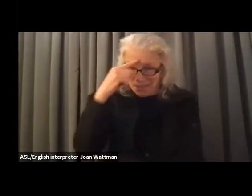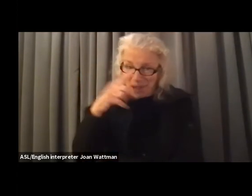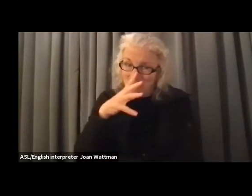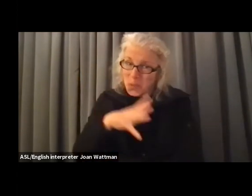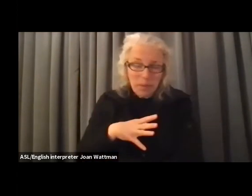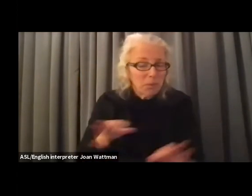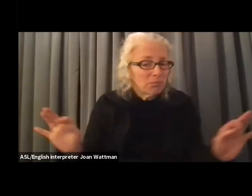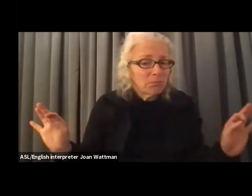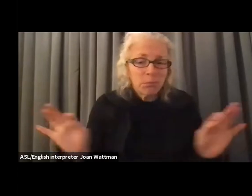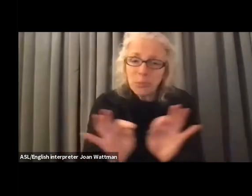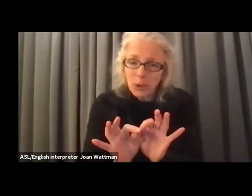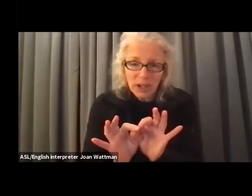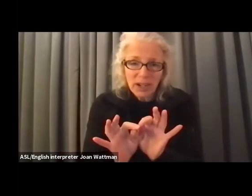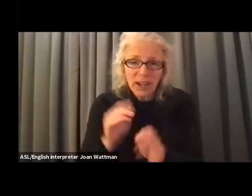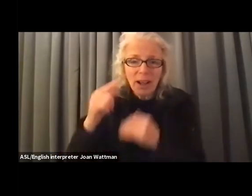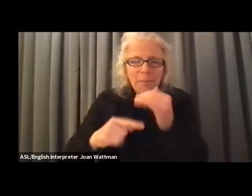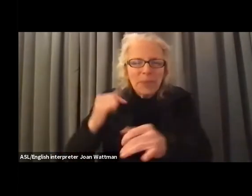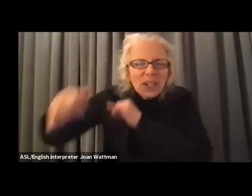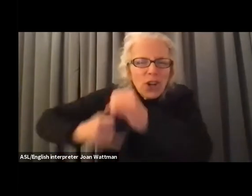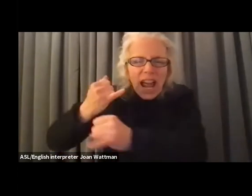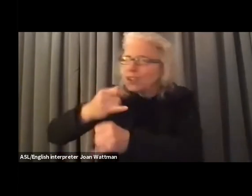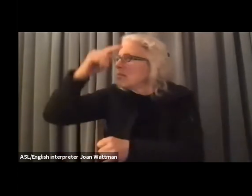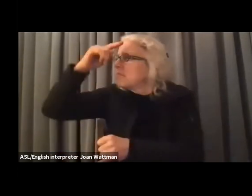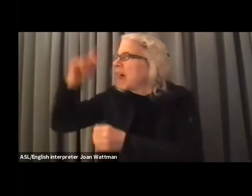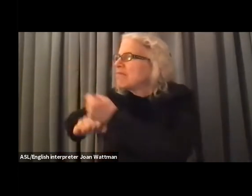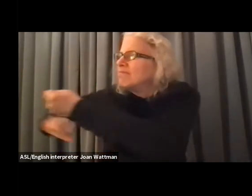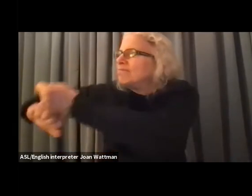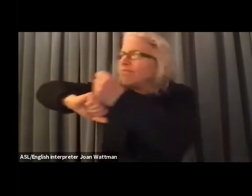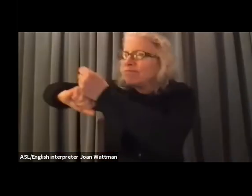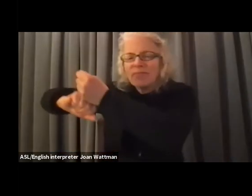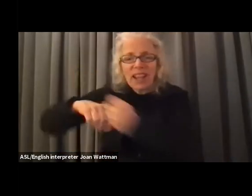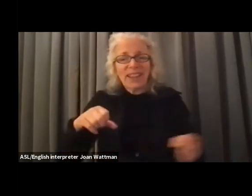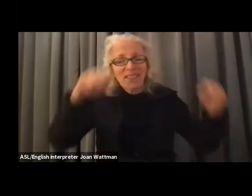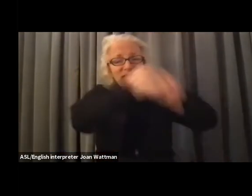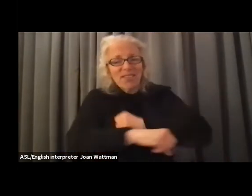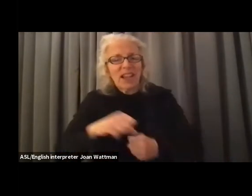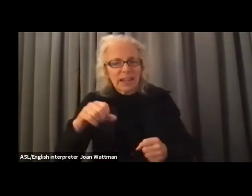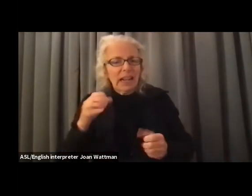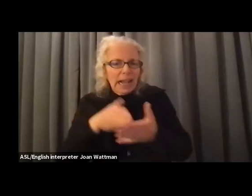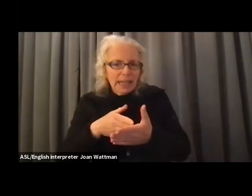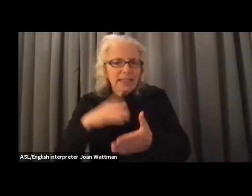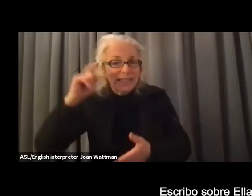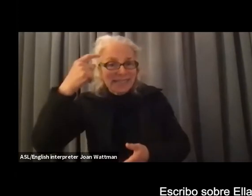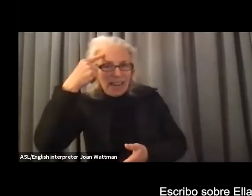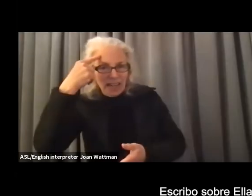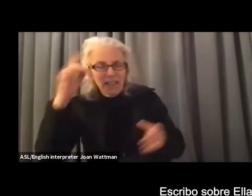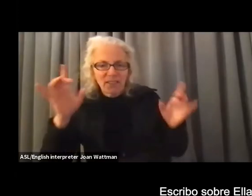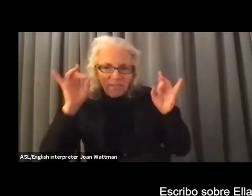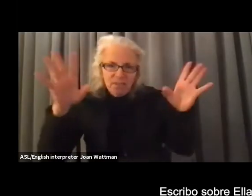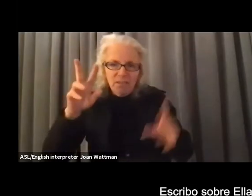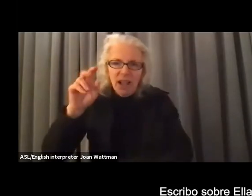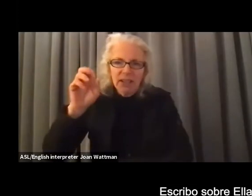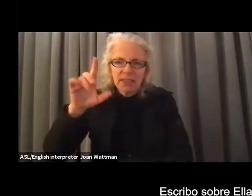Black internationalism and key fighters in opposition to state-sanctioned violence. I write about